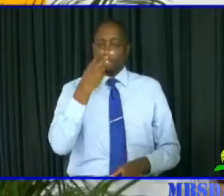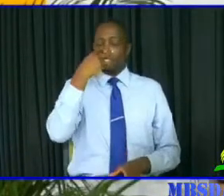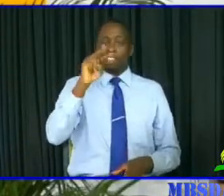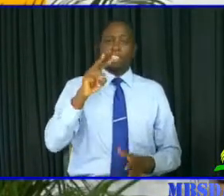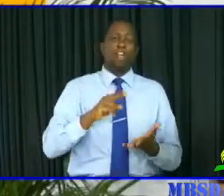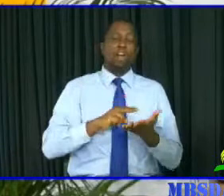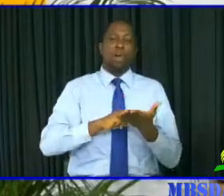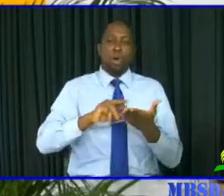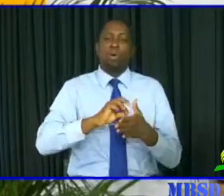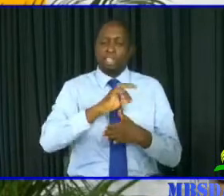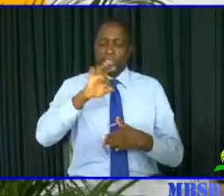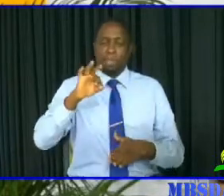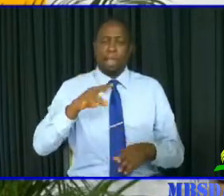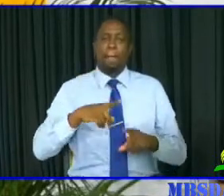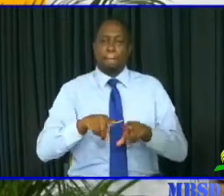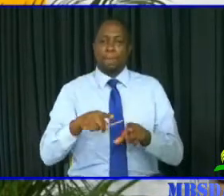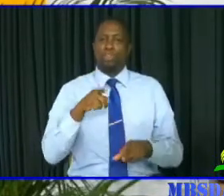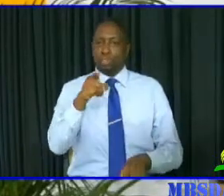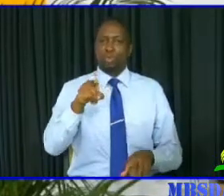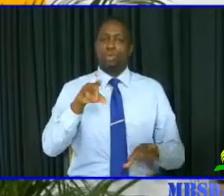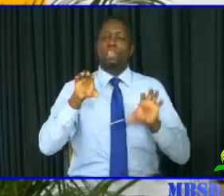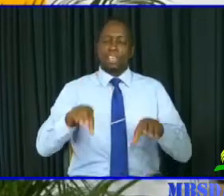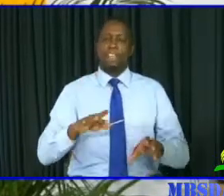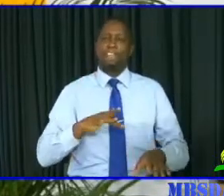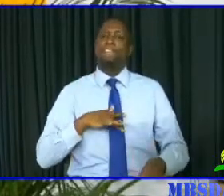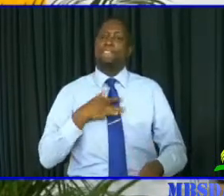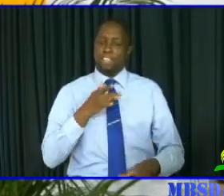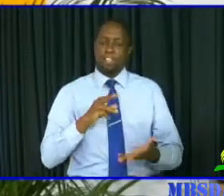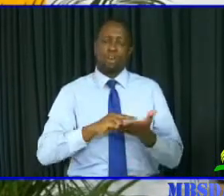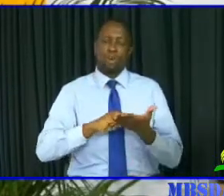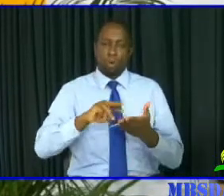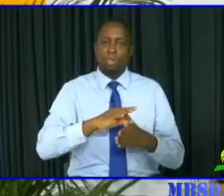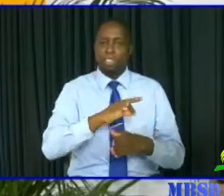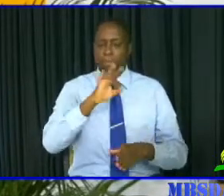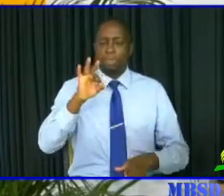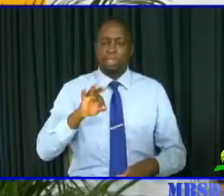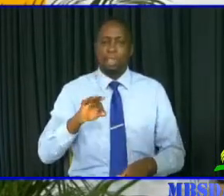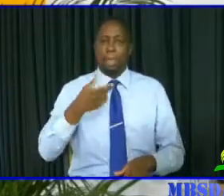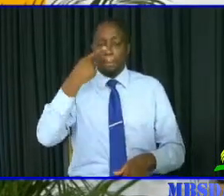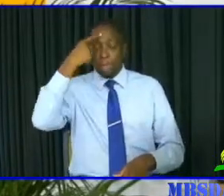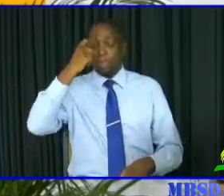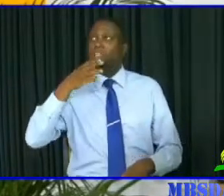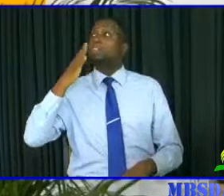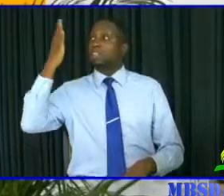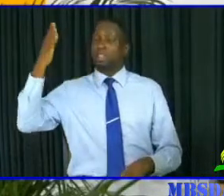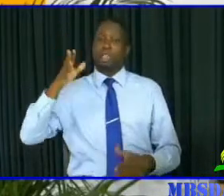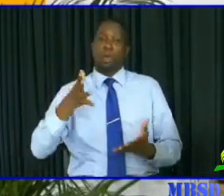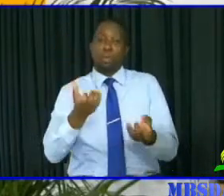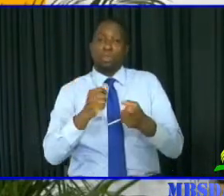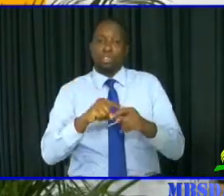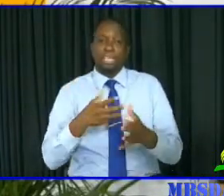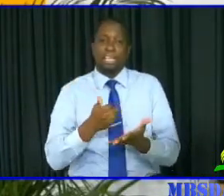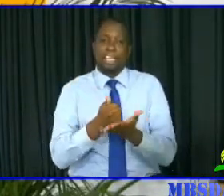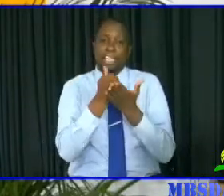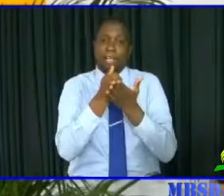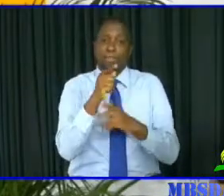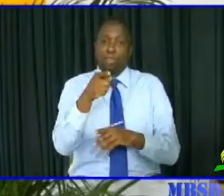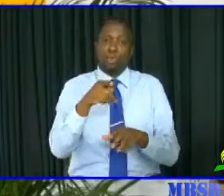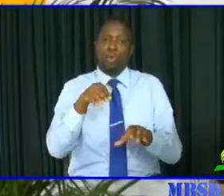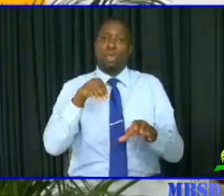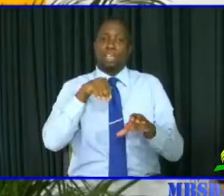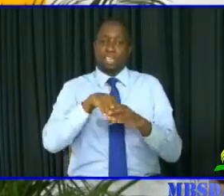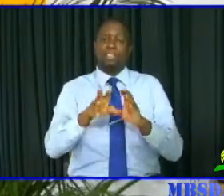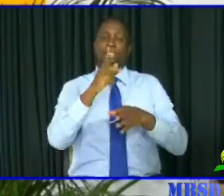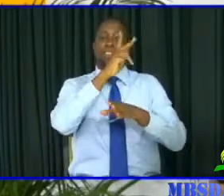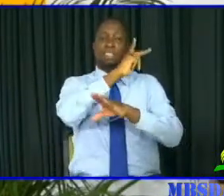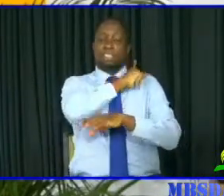can feel the tug because the Holy Spirit wants to help you into the kingdom. No distraction. The Holy